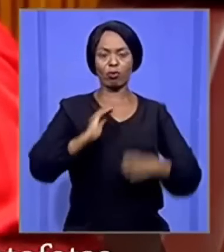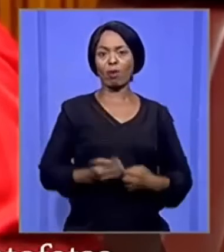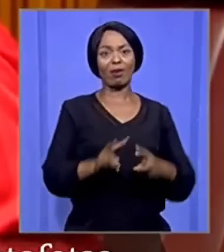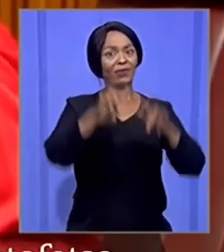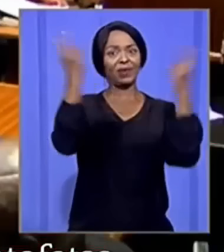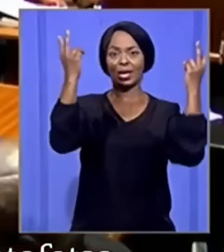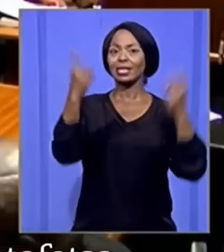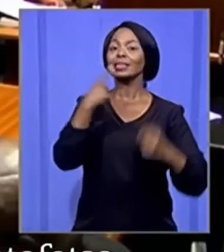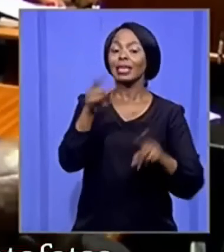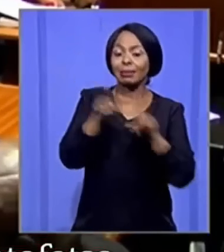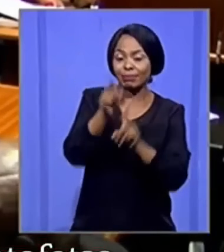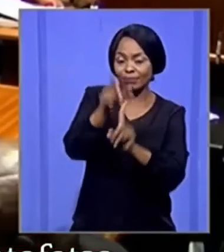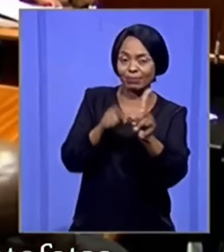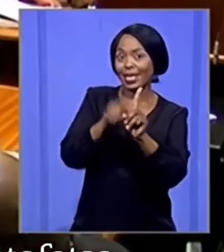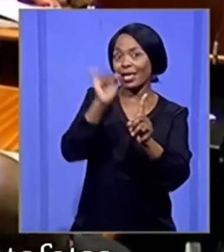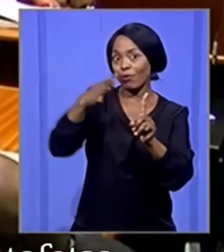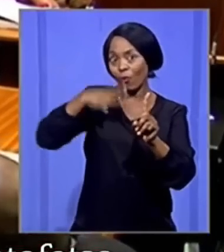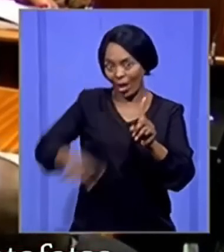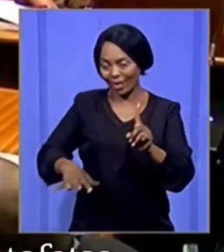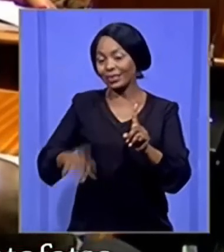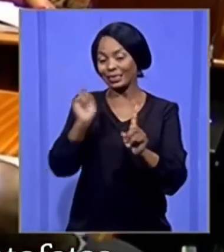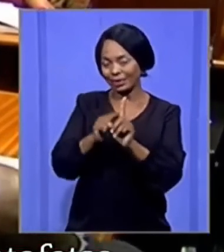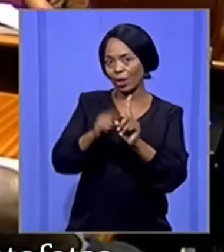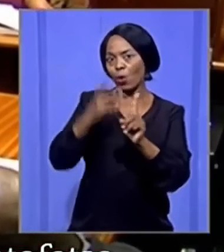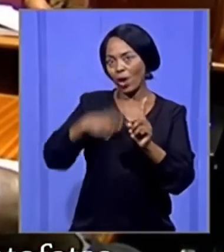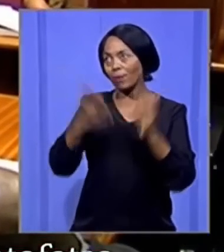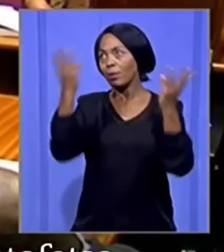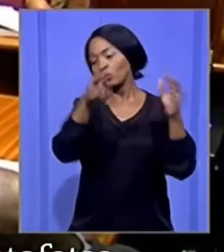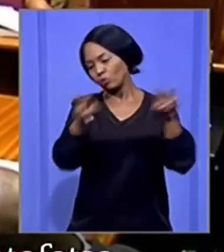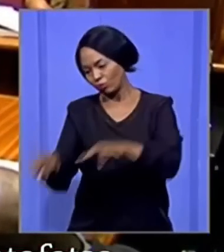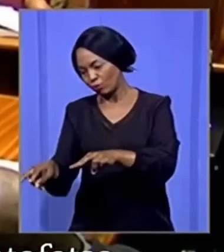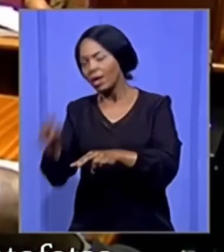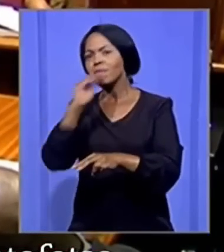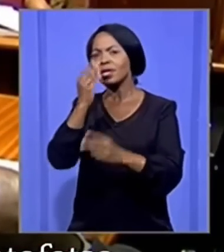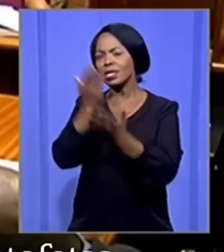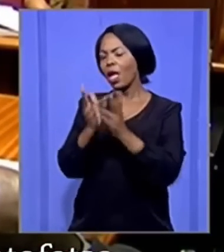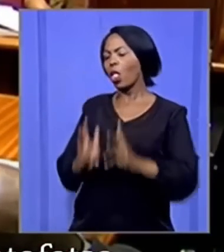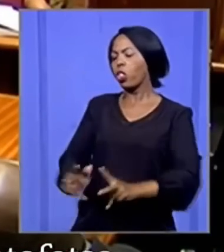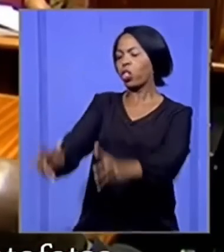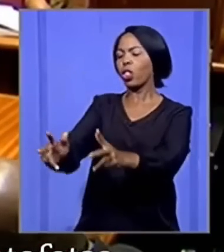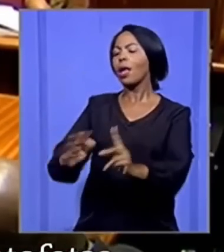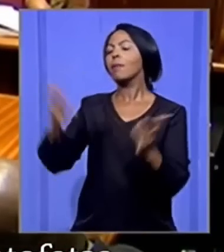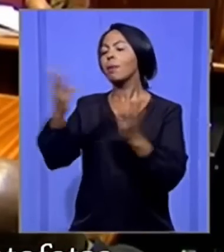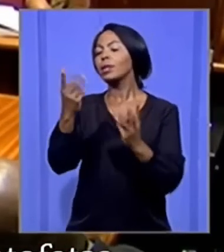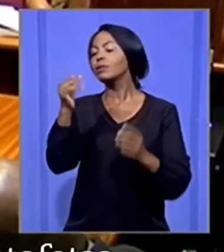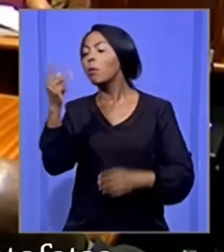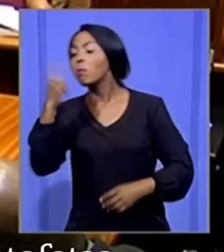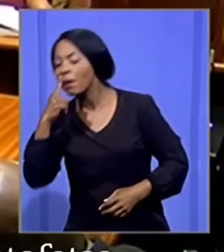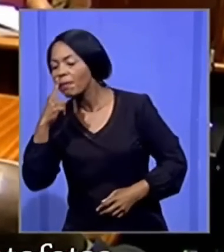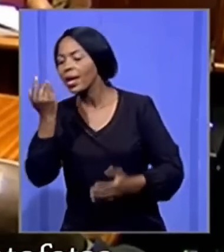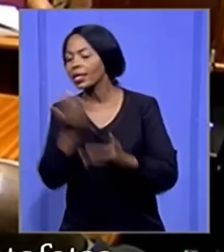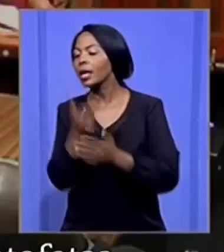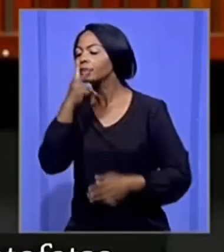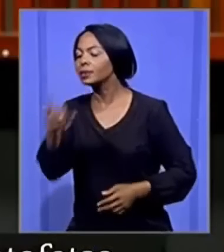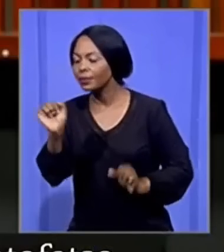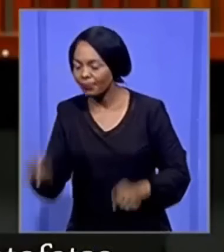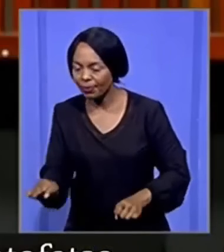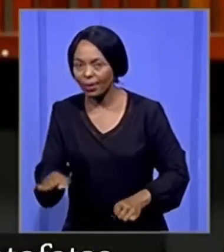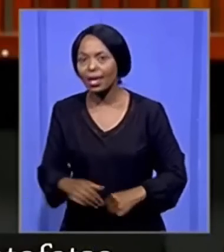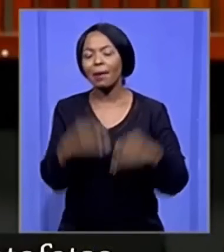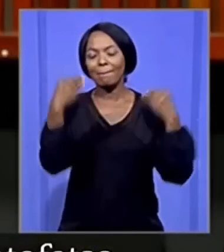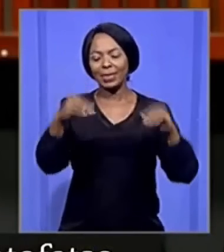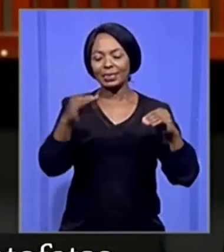ile gore Mkhwanazi o ne a batla gore ditopo tseo di bonwe o ne a tlile go di tlogela mo lefelong le batho ba fetang thata kwa go lone kwa kgwebong